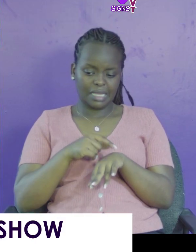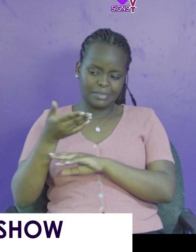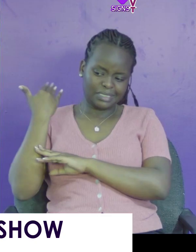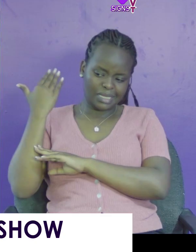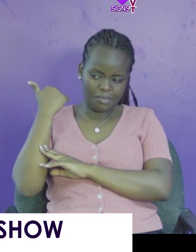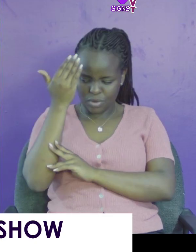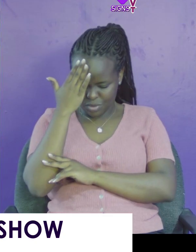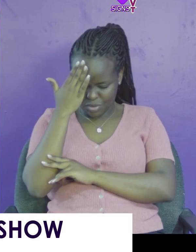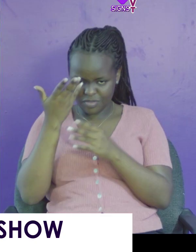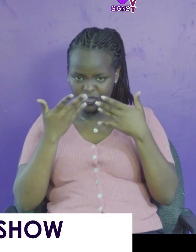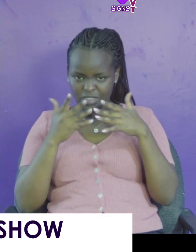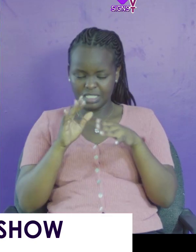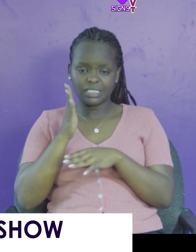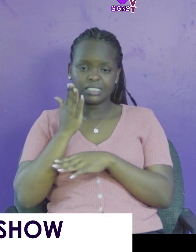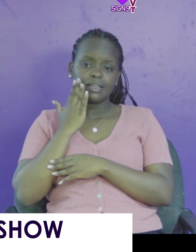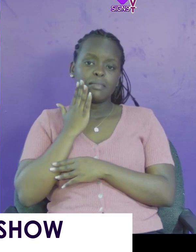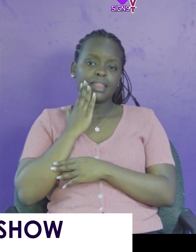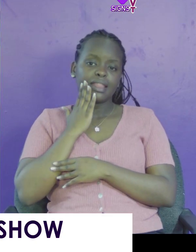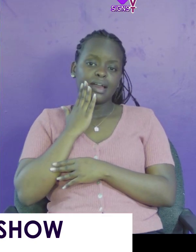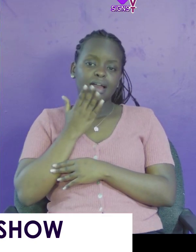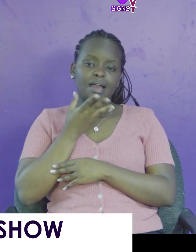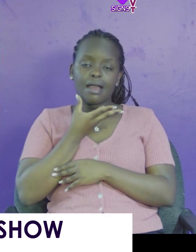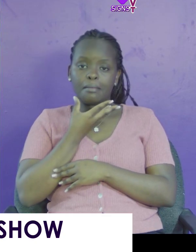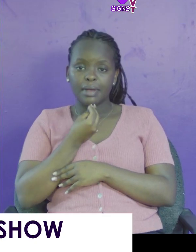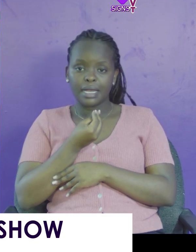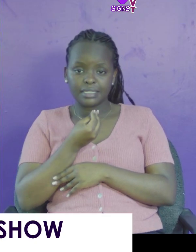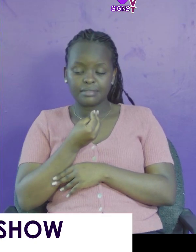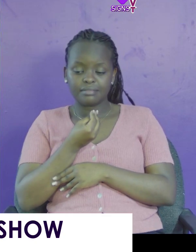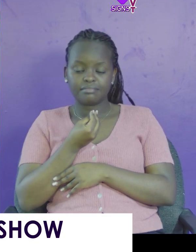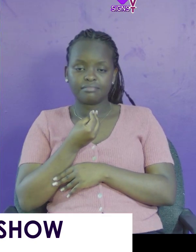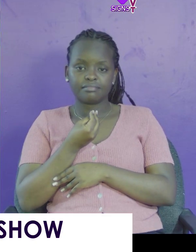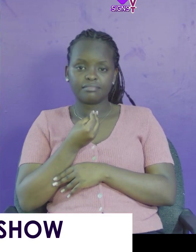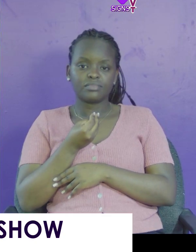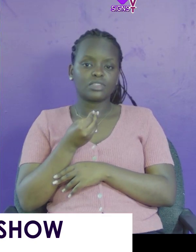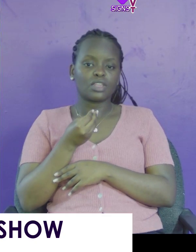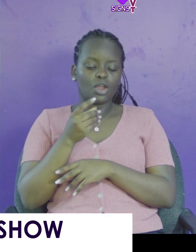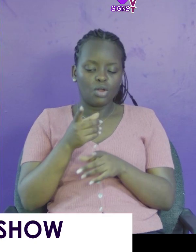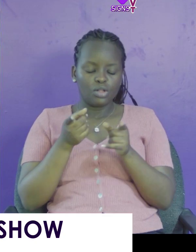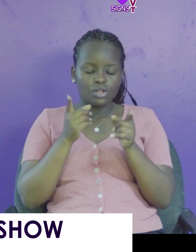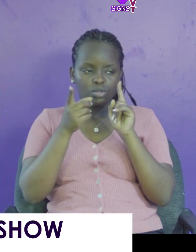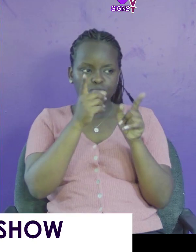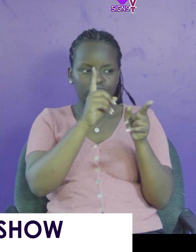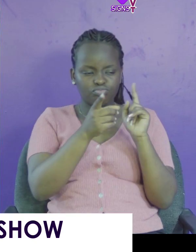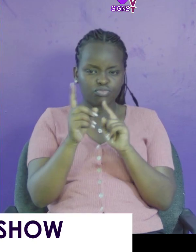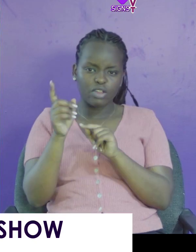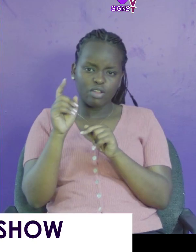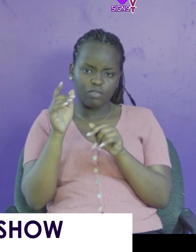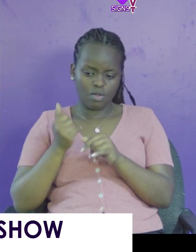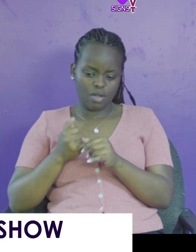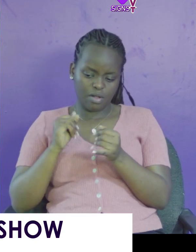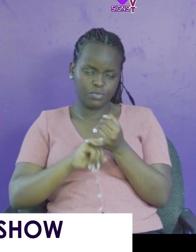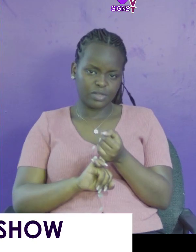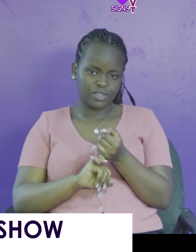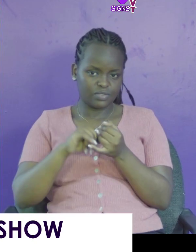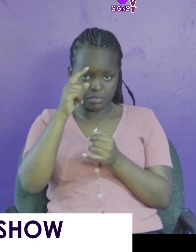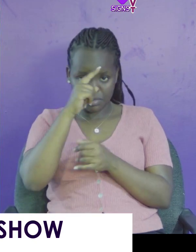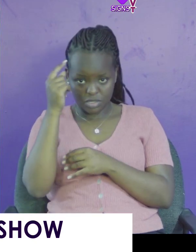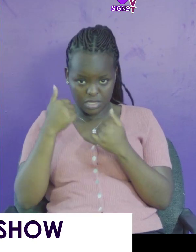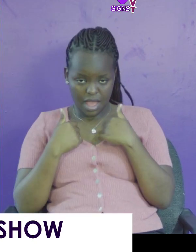it was a man would actually look for a wife, bring, because he had money, because he